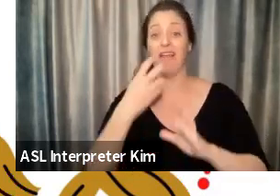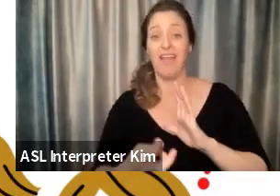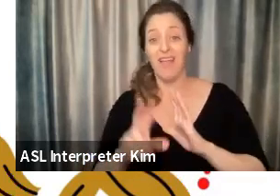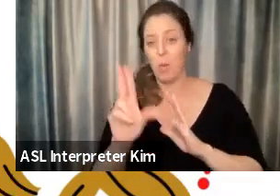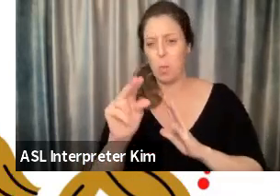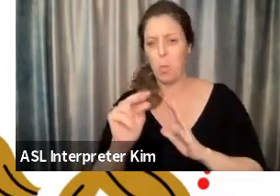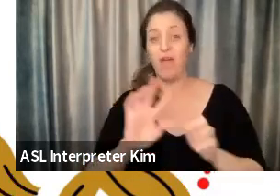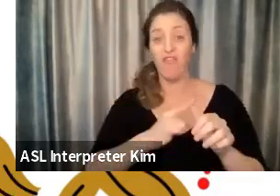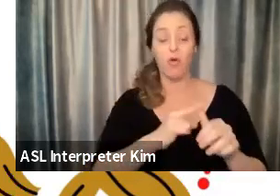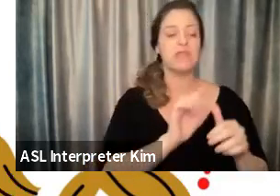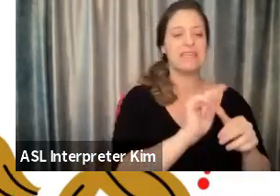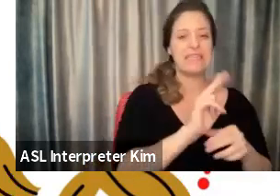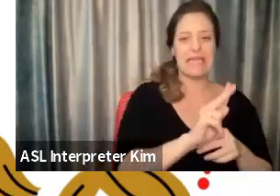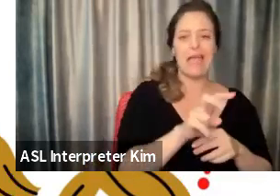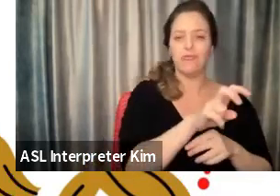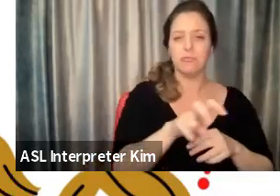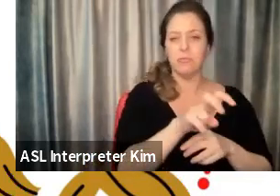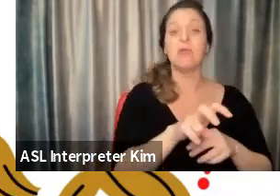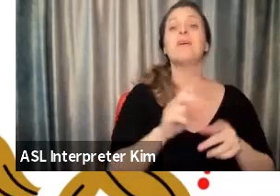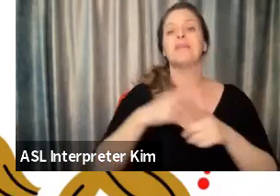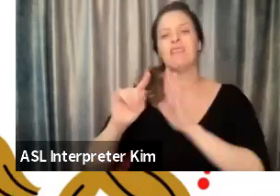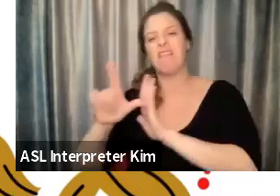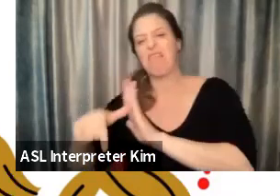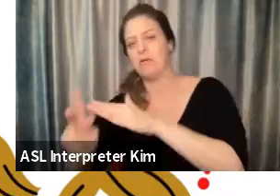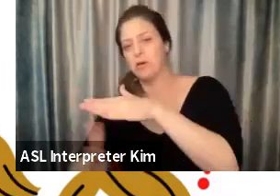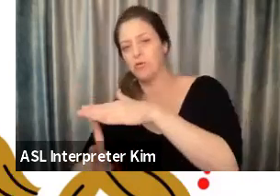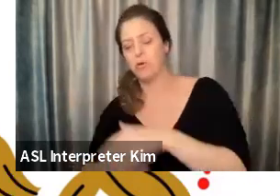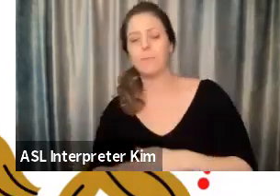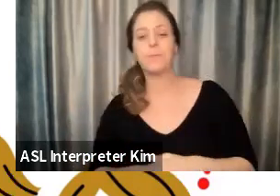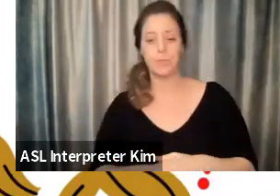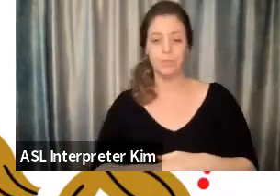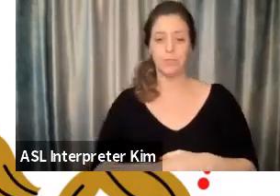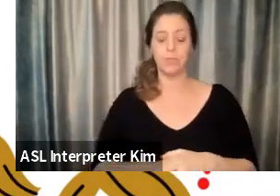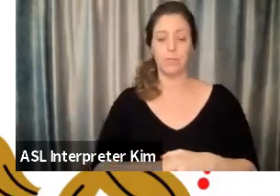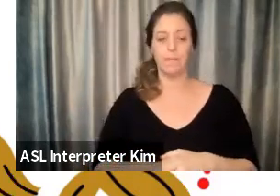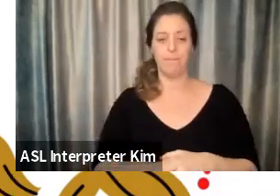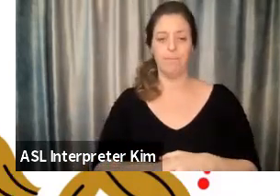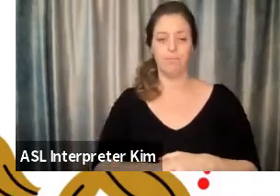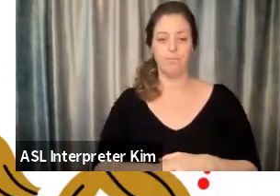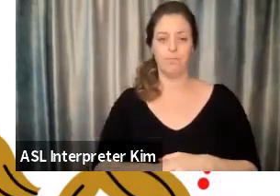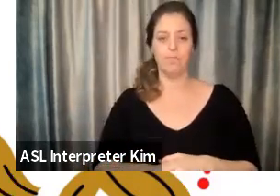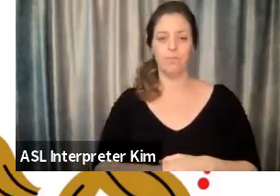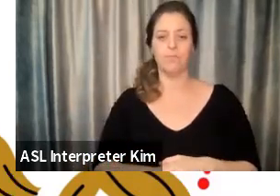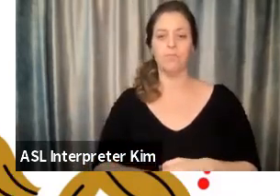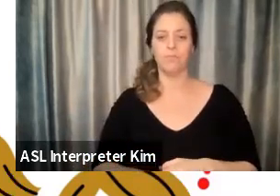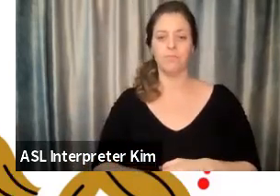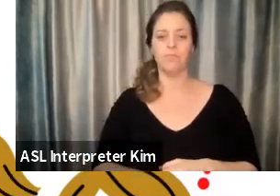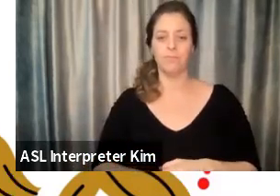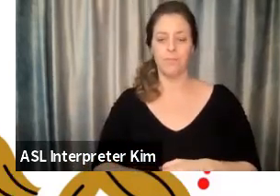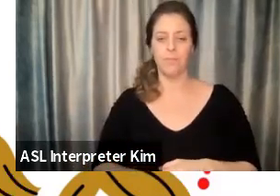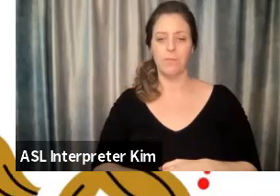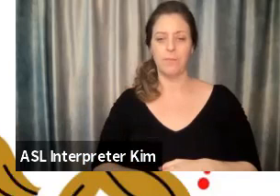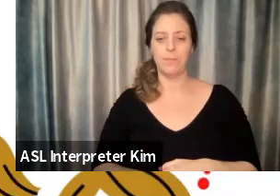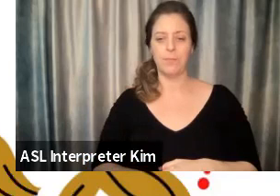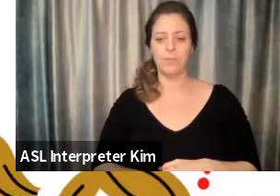to participate in the 2-year program. The first year would be Transitional Kindergarten, second year would be, in this